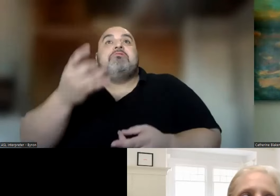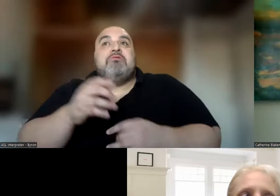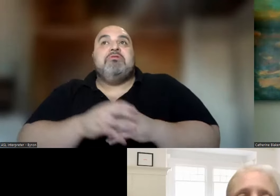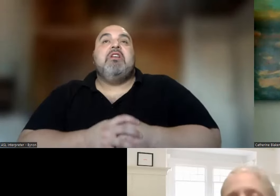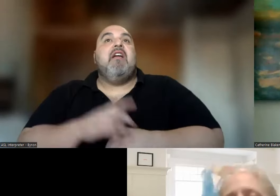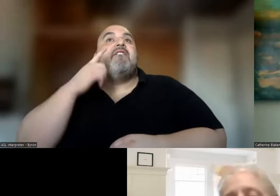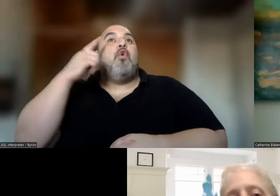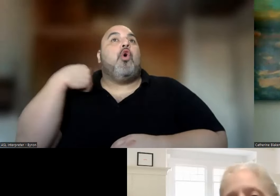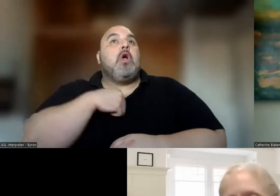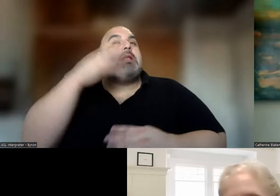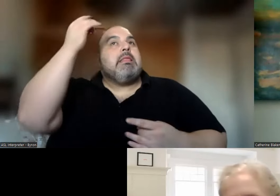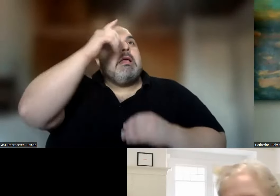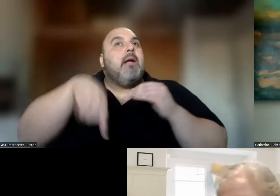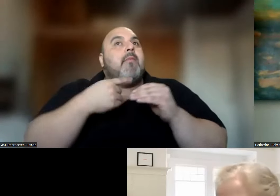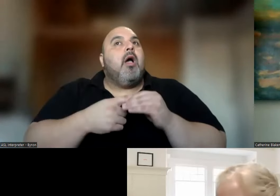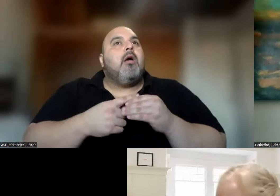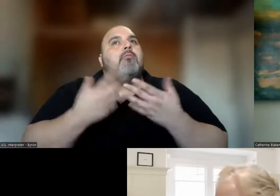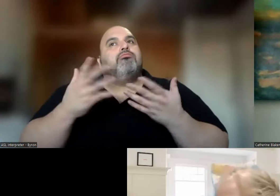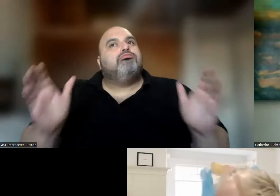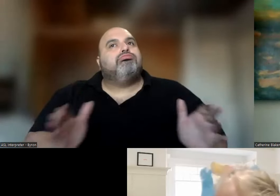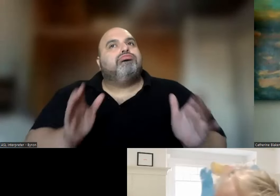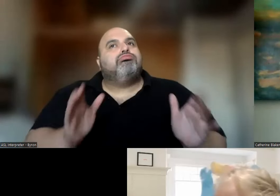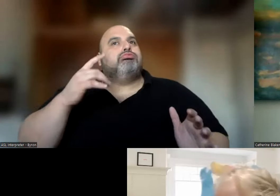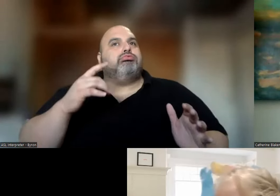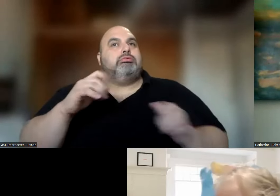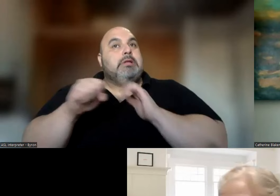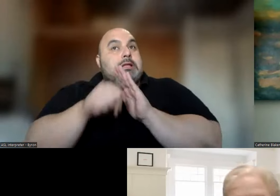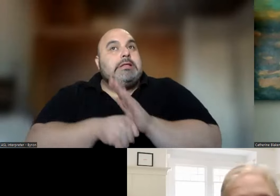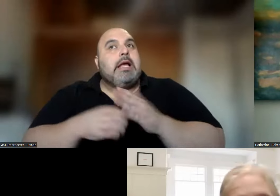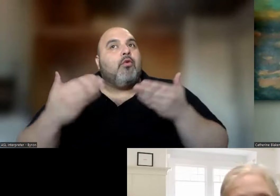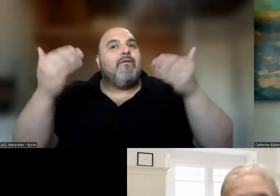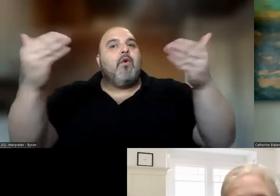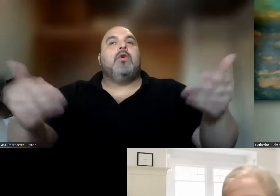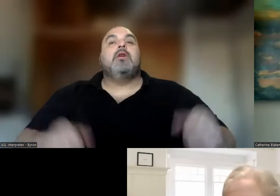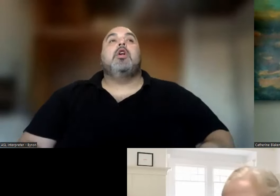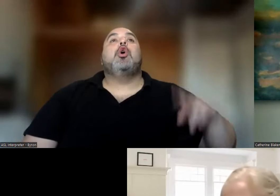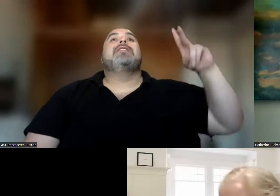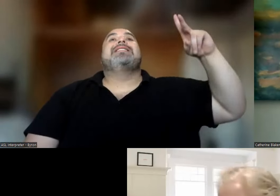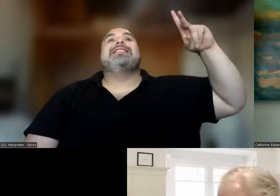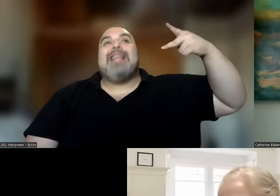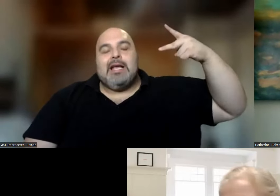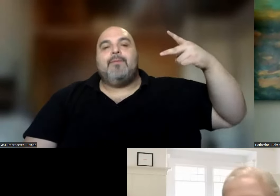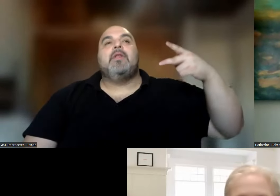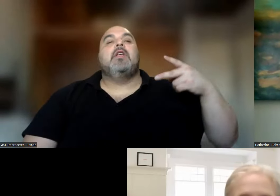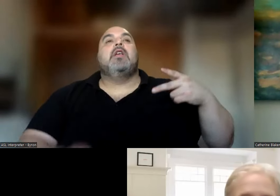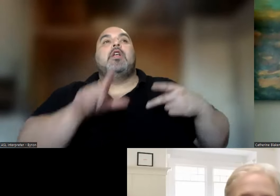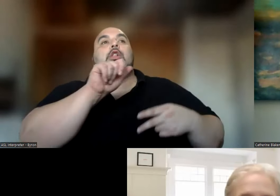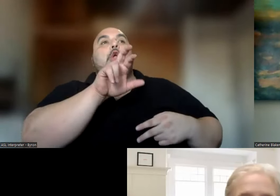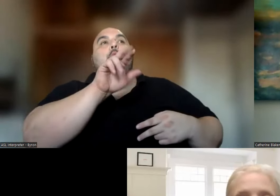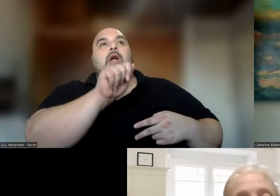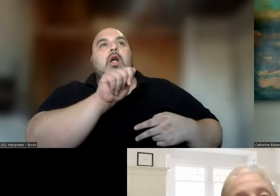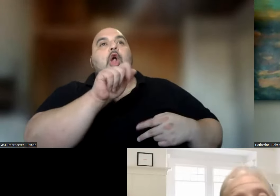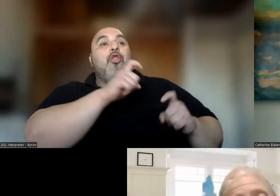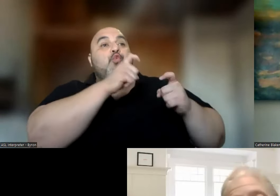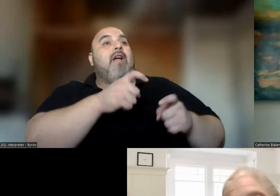a direction maybe we could urge the state to move going forward. Secondly, Lauren, this is you. You were talking about the grant made to